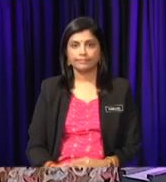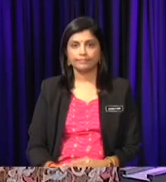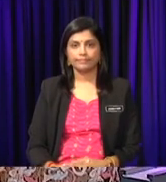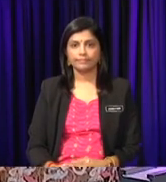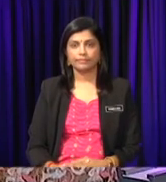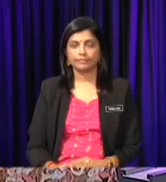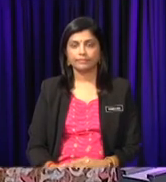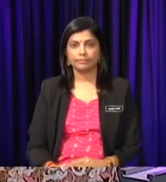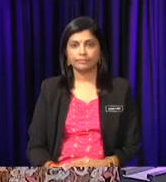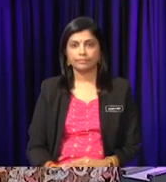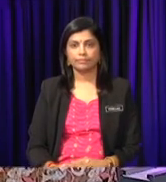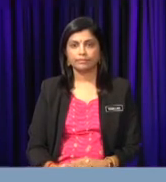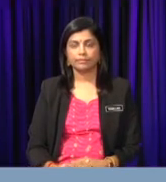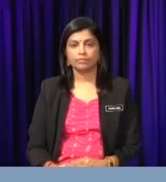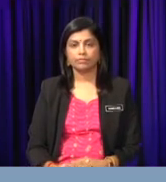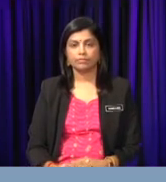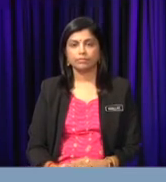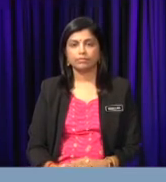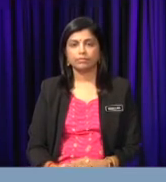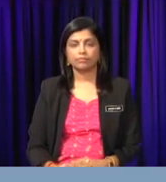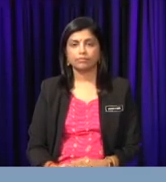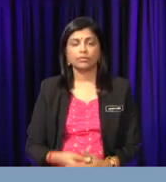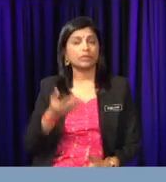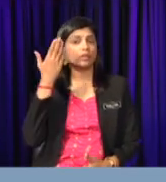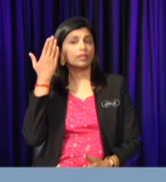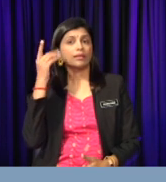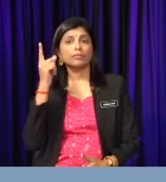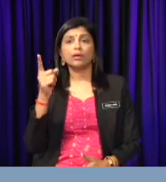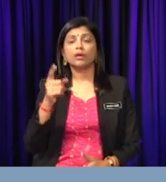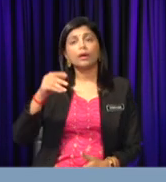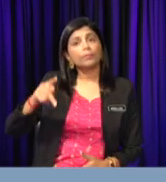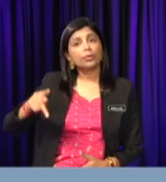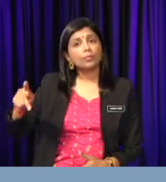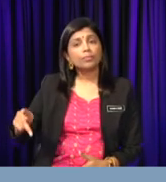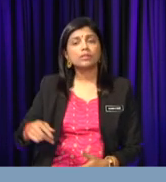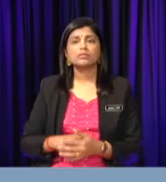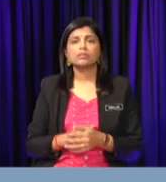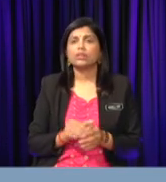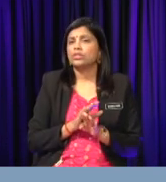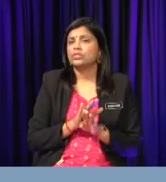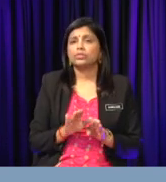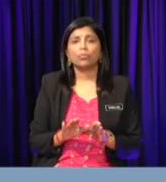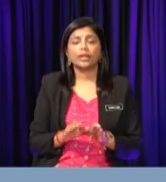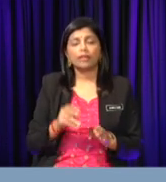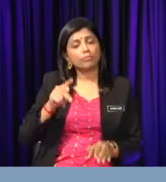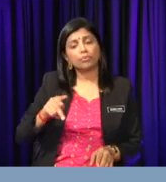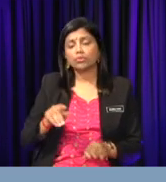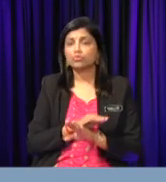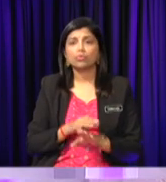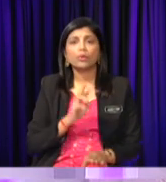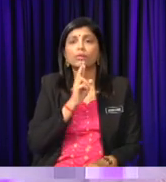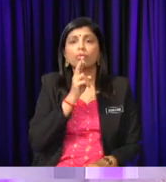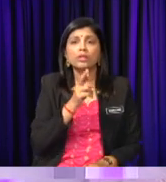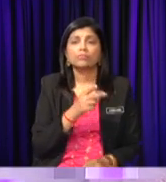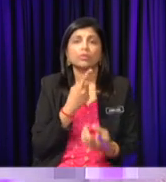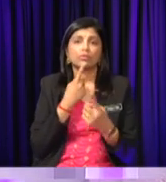pupils who do not even want to respond to basic questions. Mm. And we couldn't award any marks at